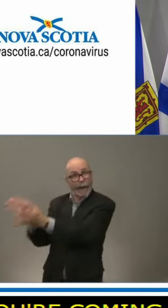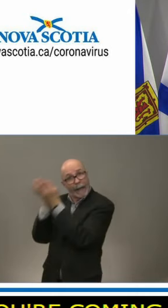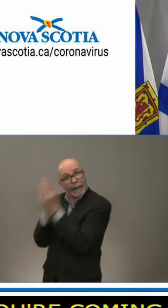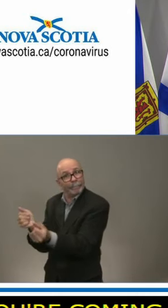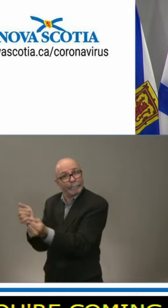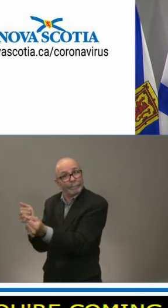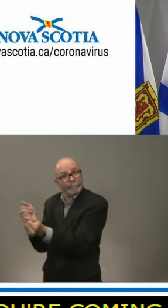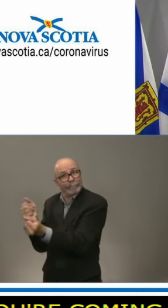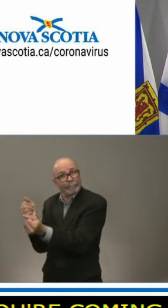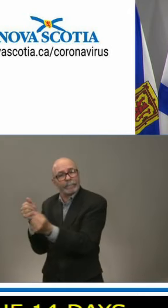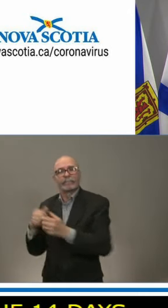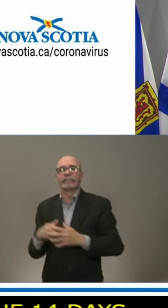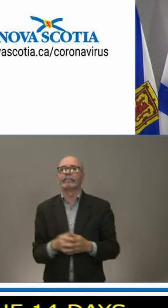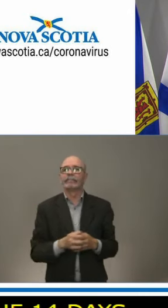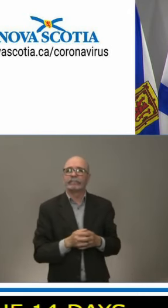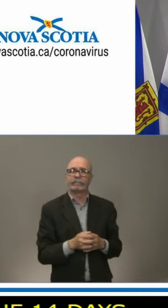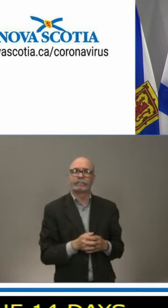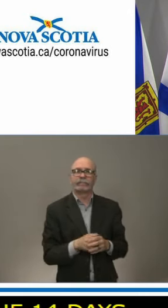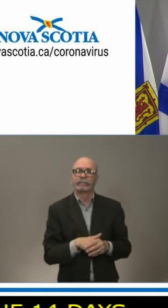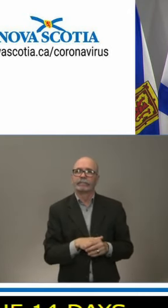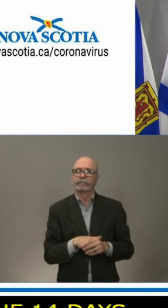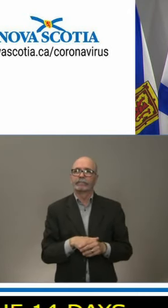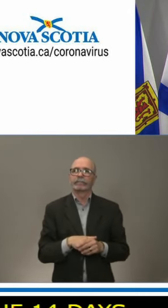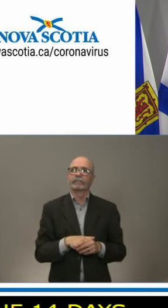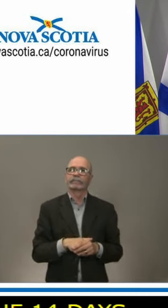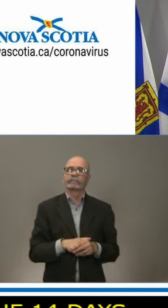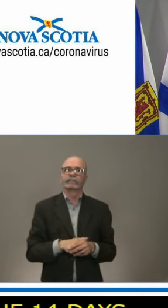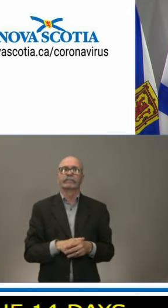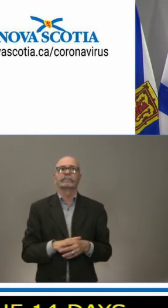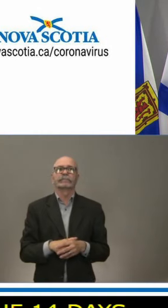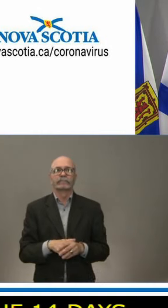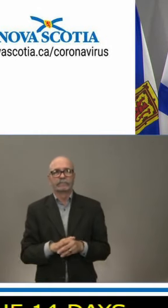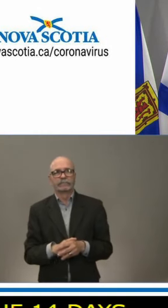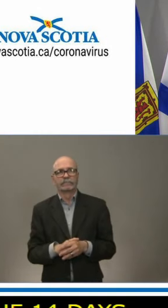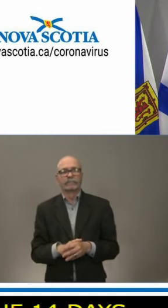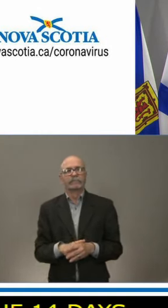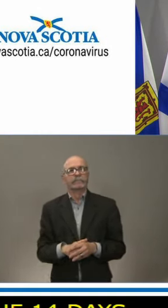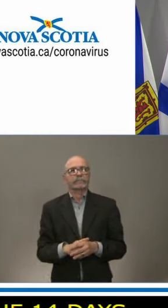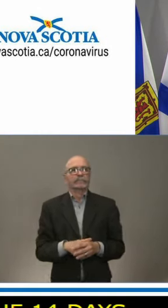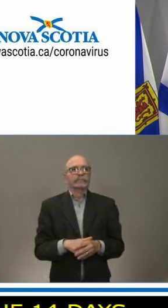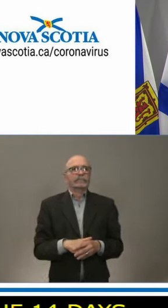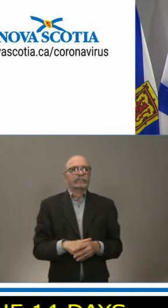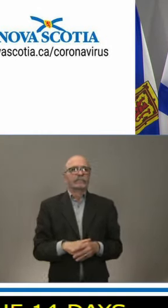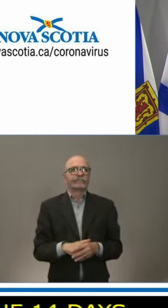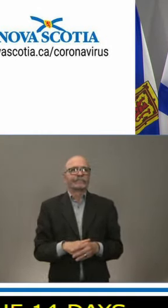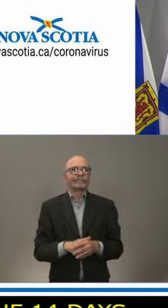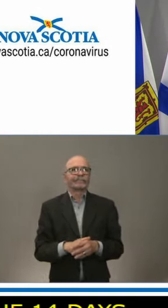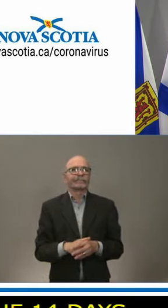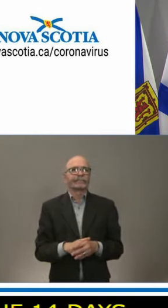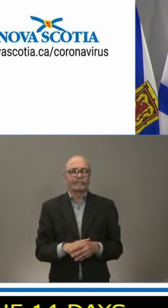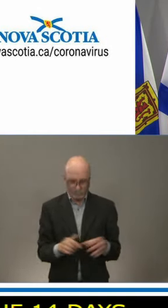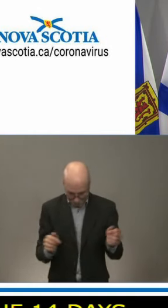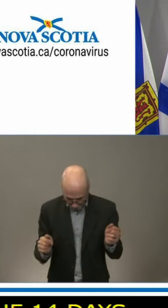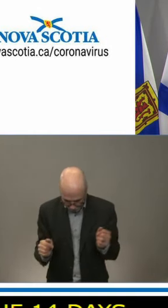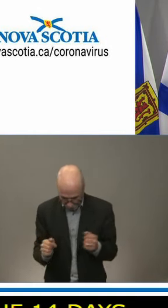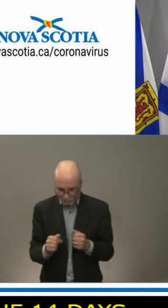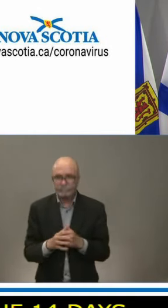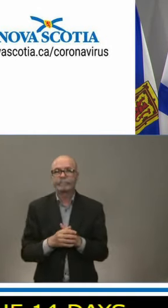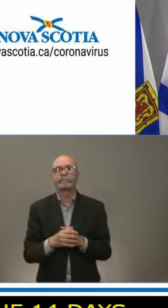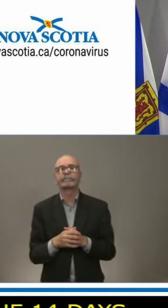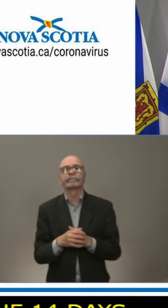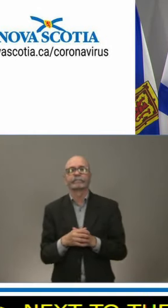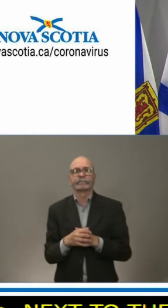Hi, my question is for Dr. Strang. Are you able to confirm whether the